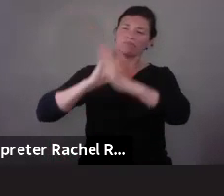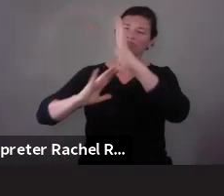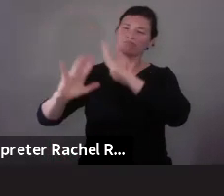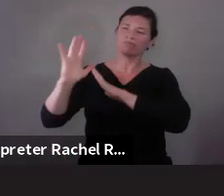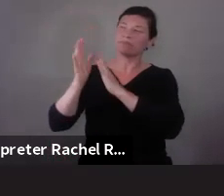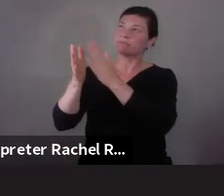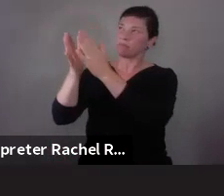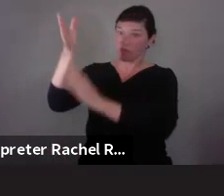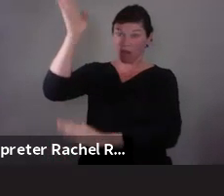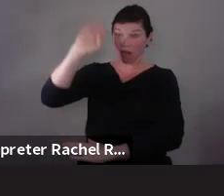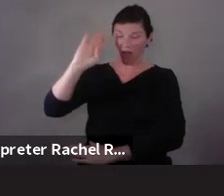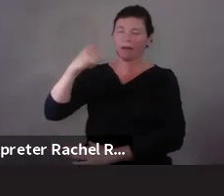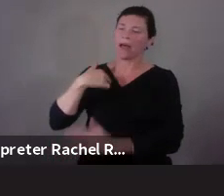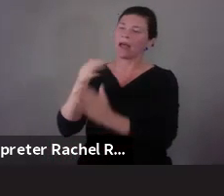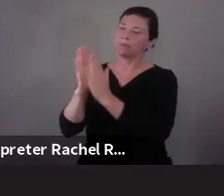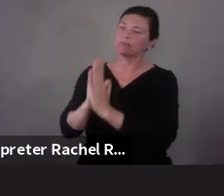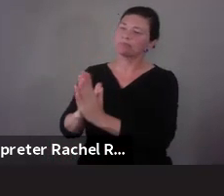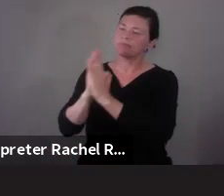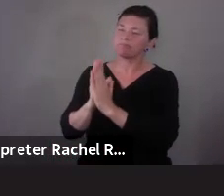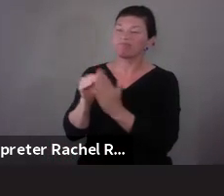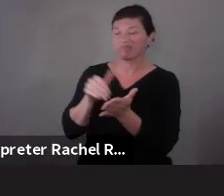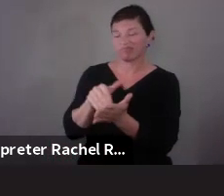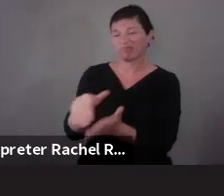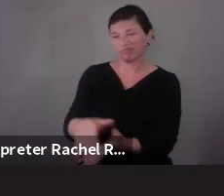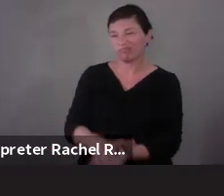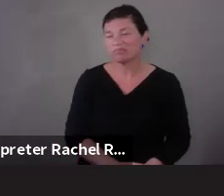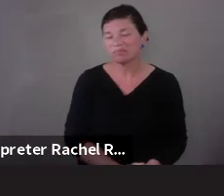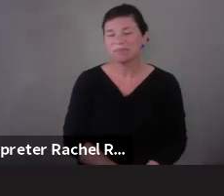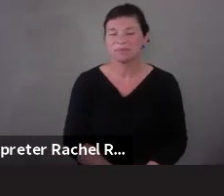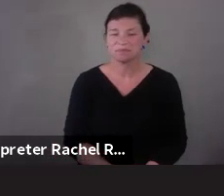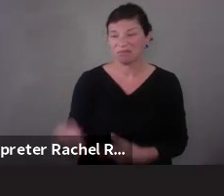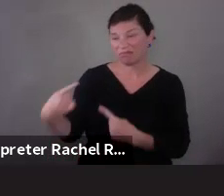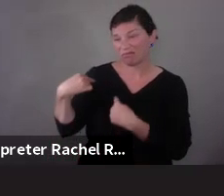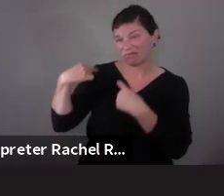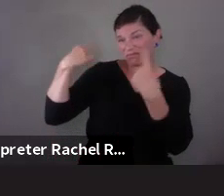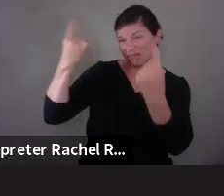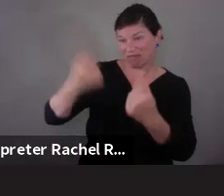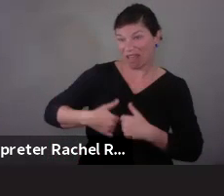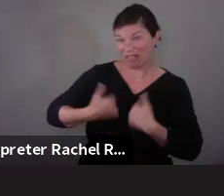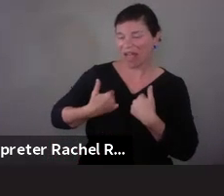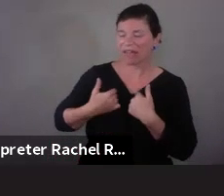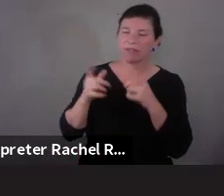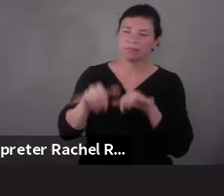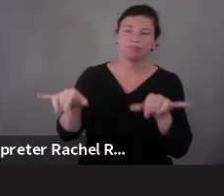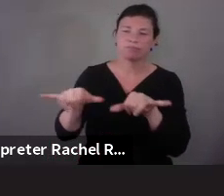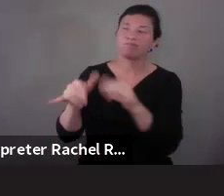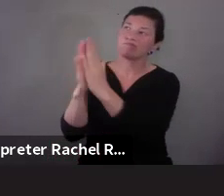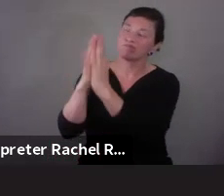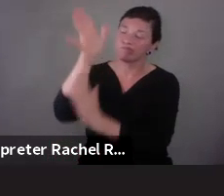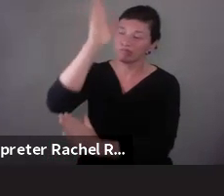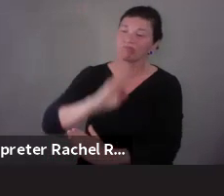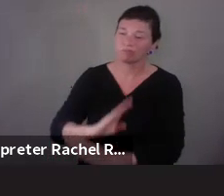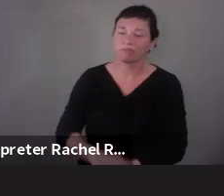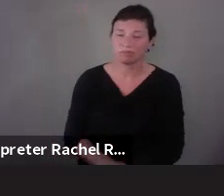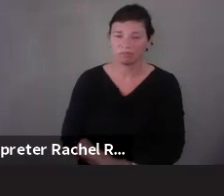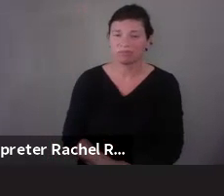to God a lot, and that's been consistent all my life. The one thing that